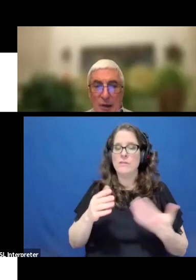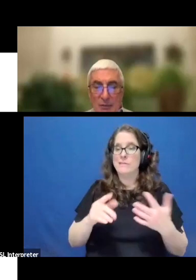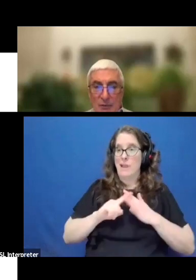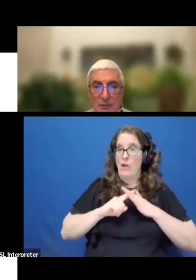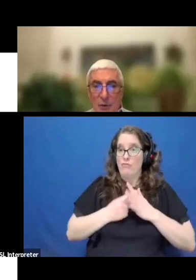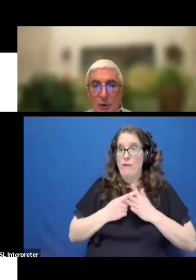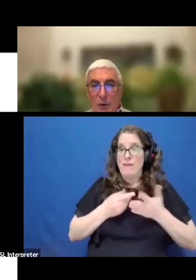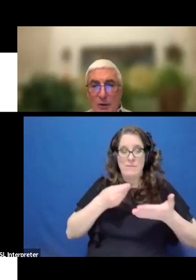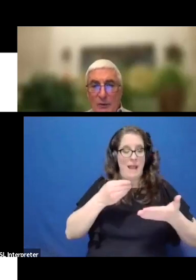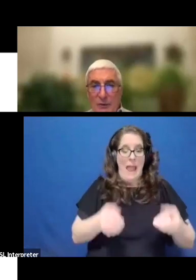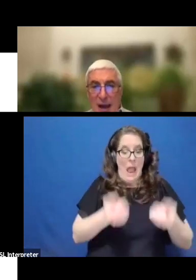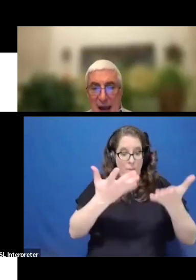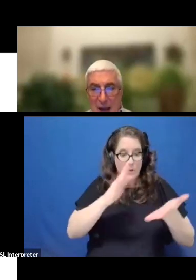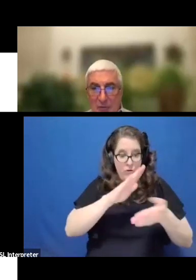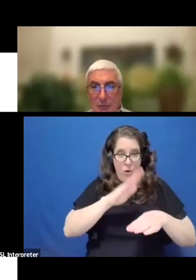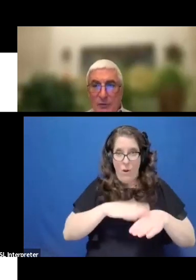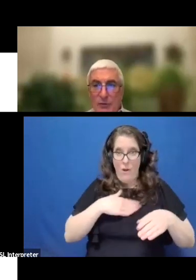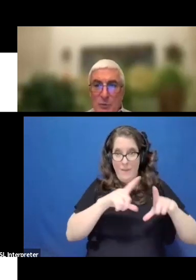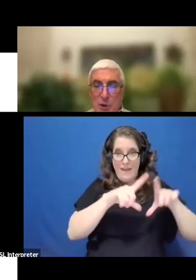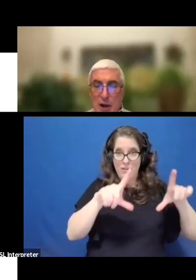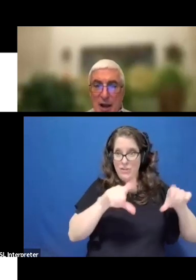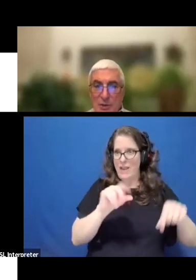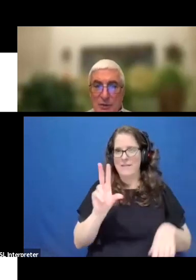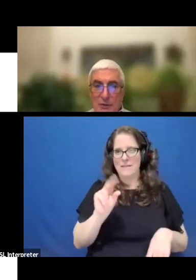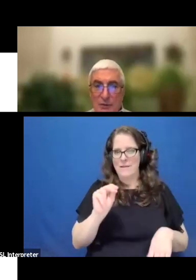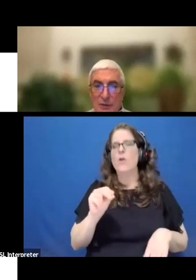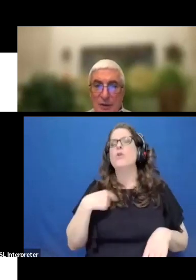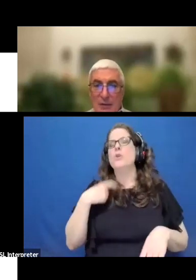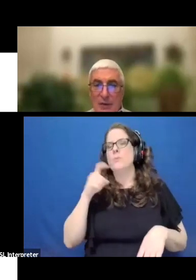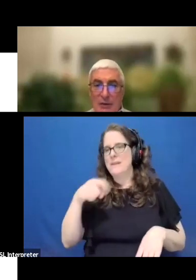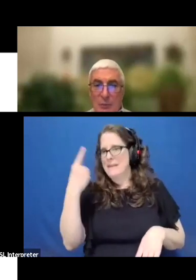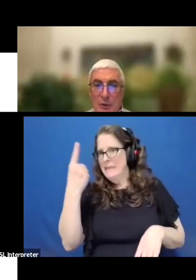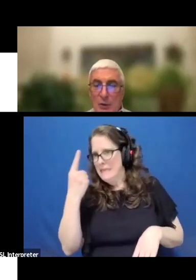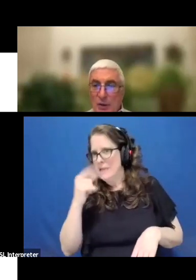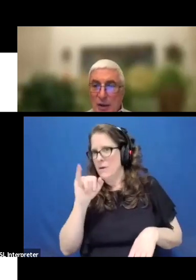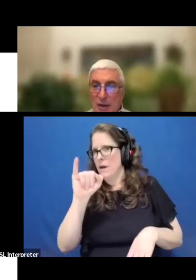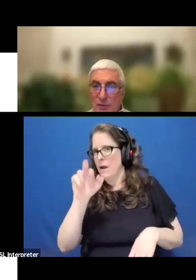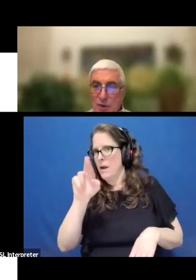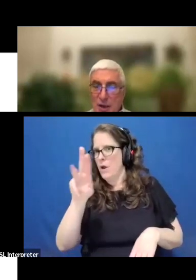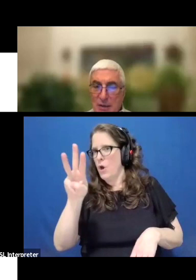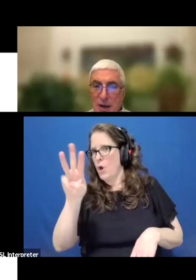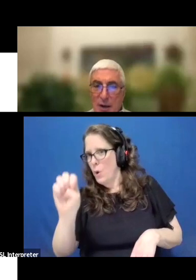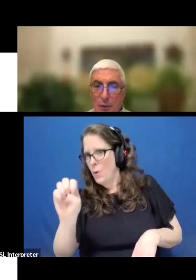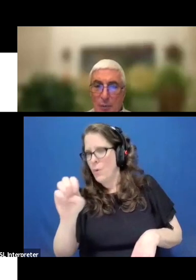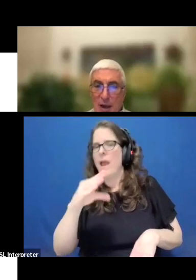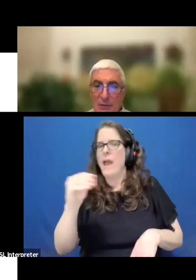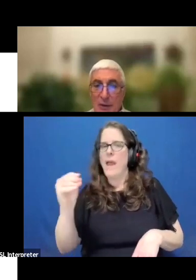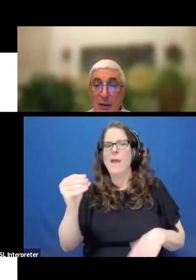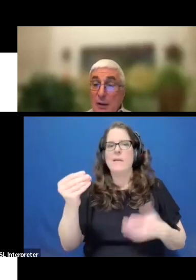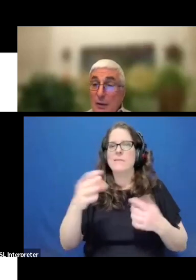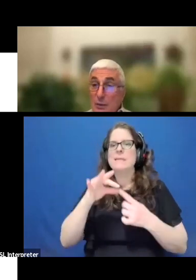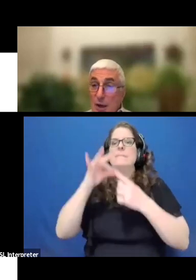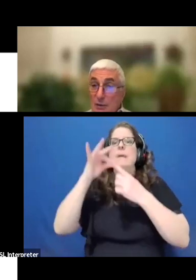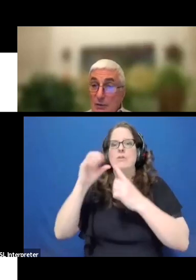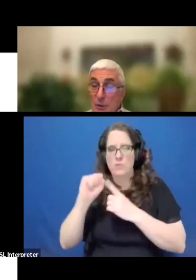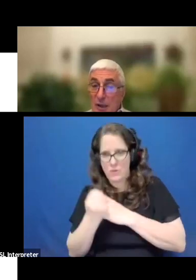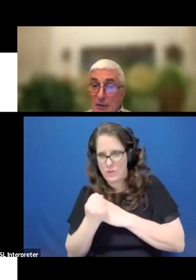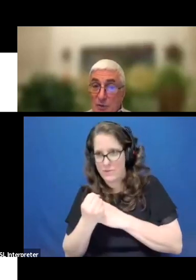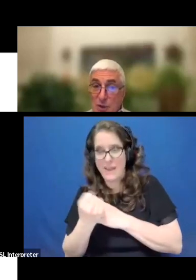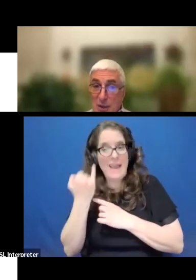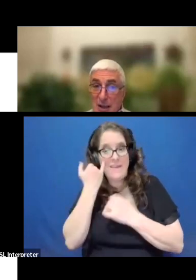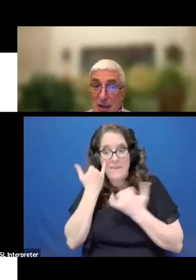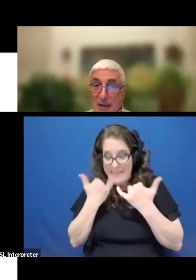what's left of your earnings after the subtractions. If that's below the SGA dollar amount, you're not